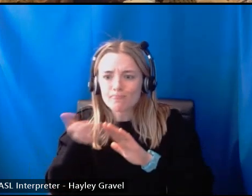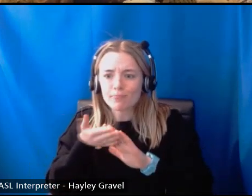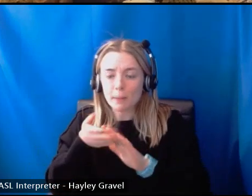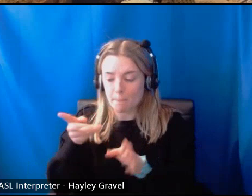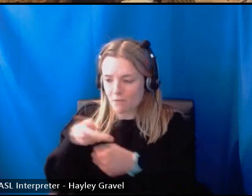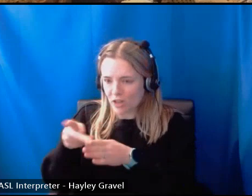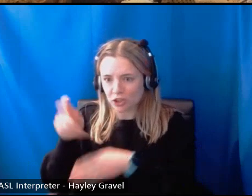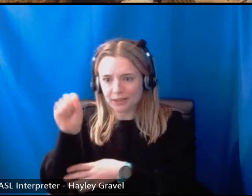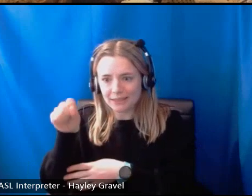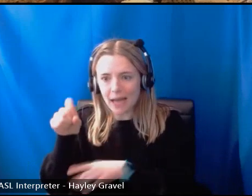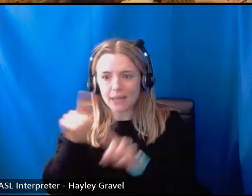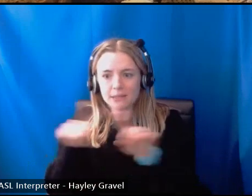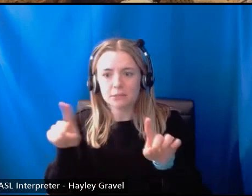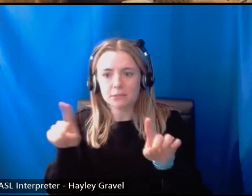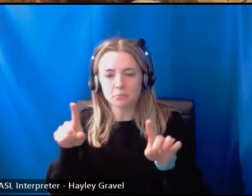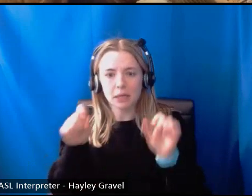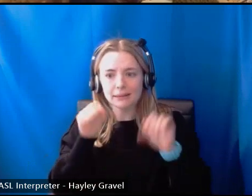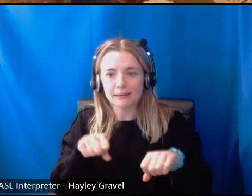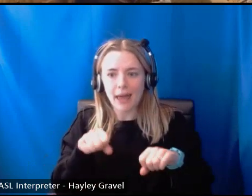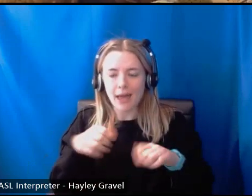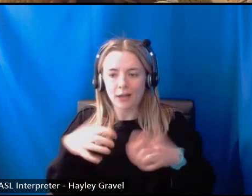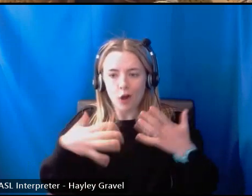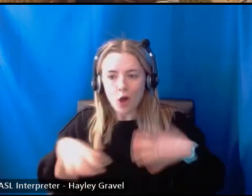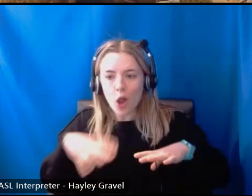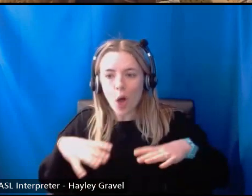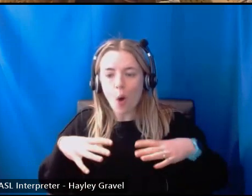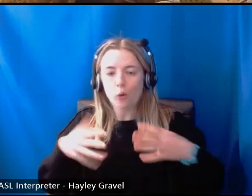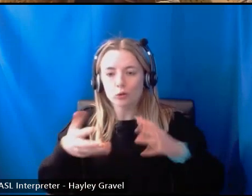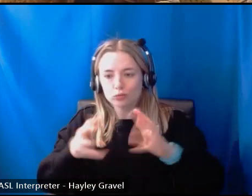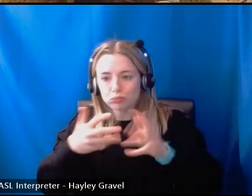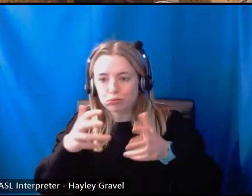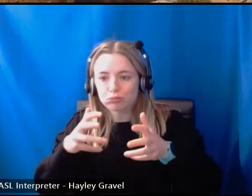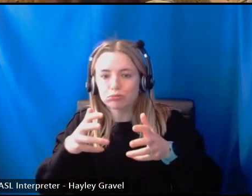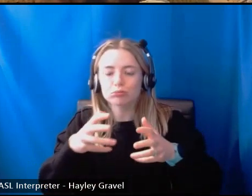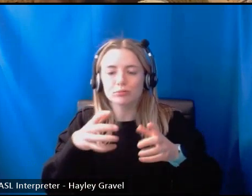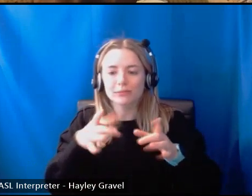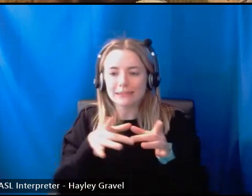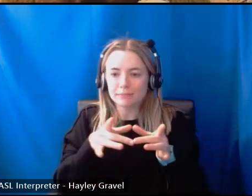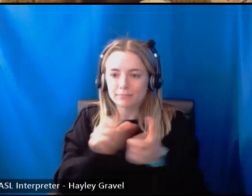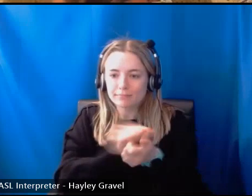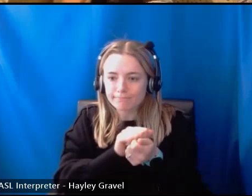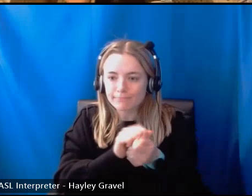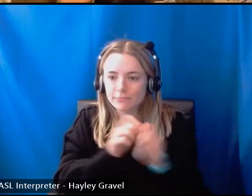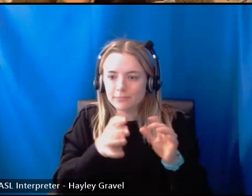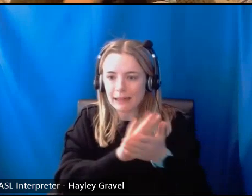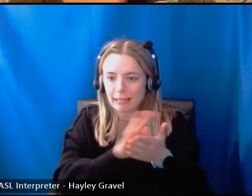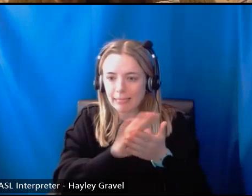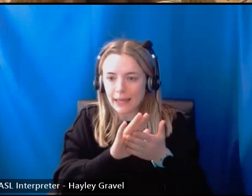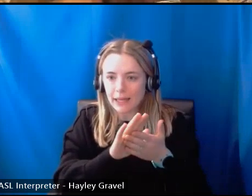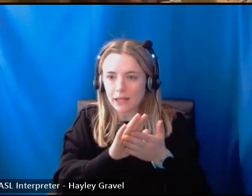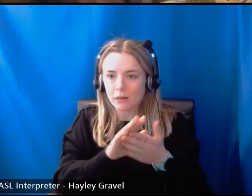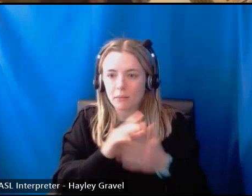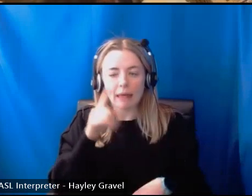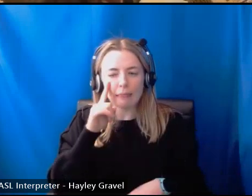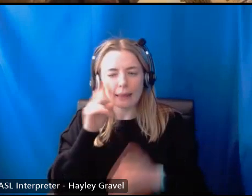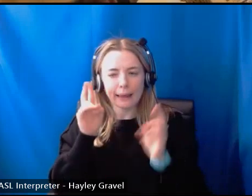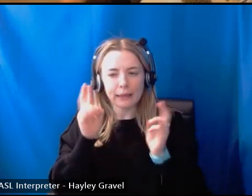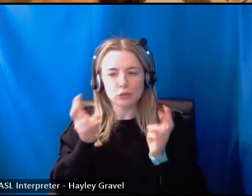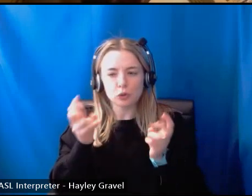professionally. And I think that's what happened with a lot of folks who were working from home. They didn't have that balance.